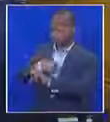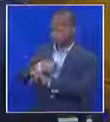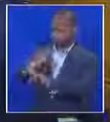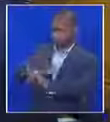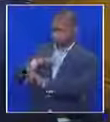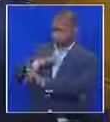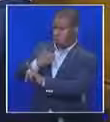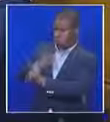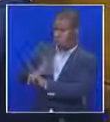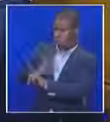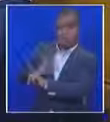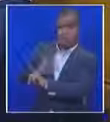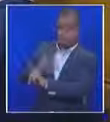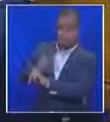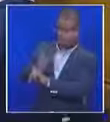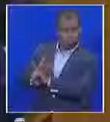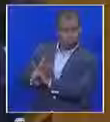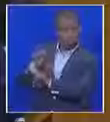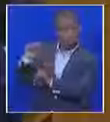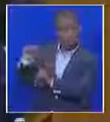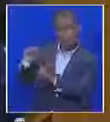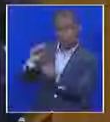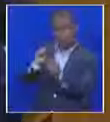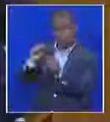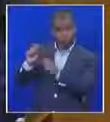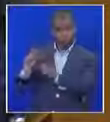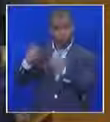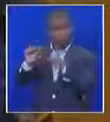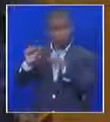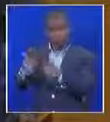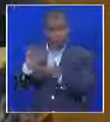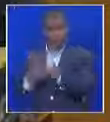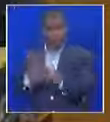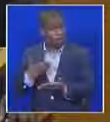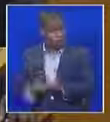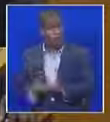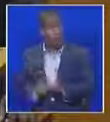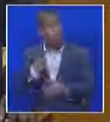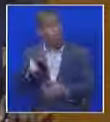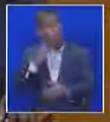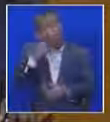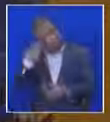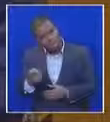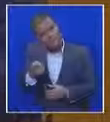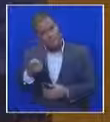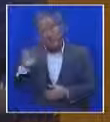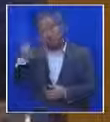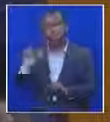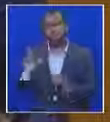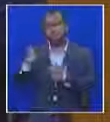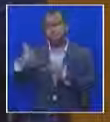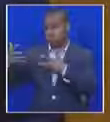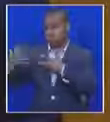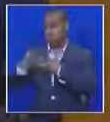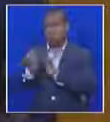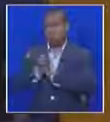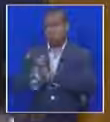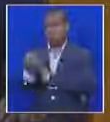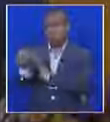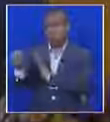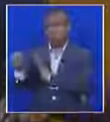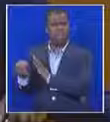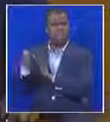able to turn around an airline at such a time as this? Or ultimately, do you believe that she is the fit and proper person to